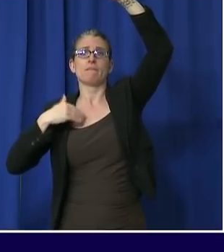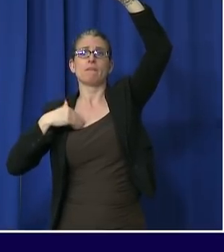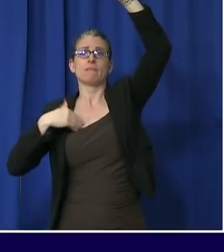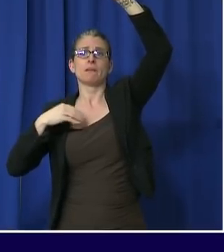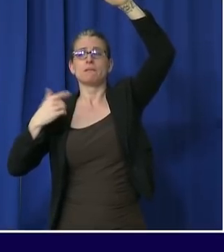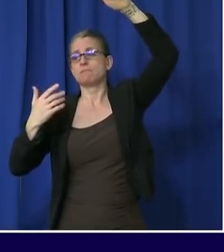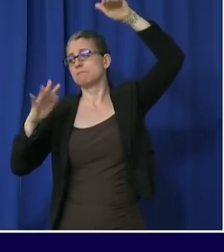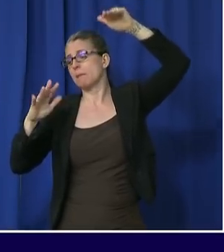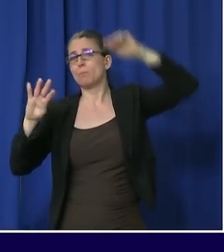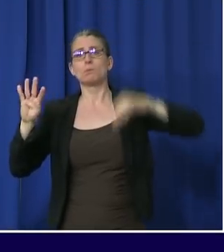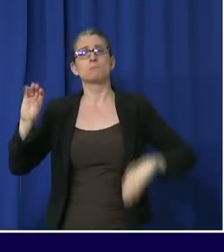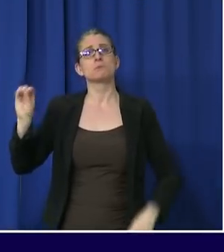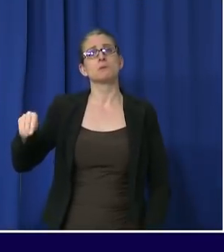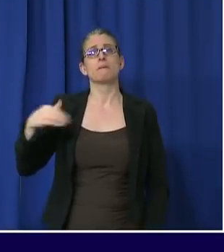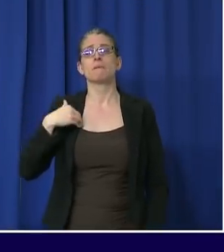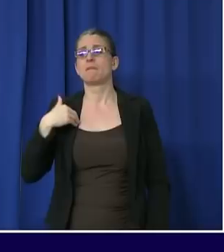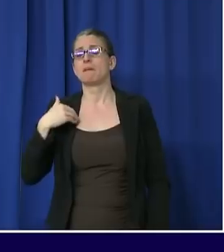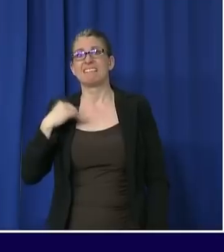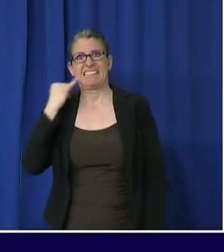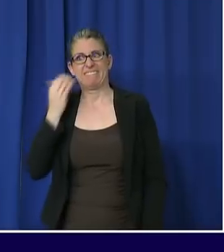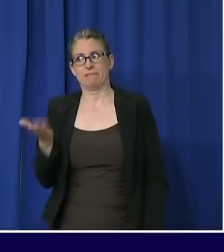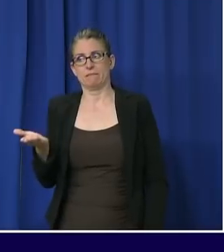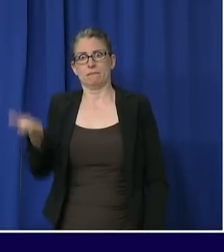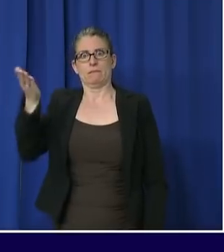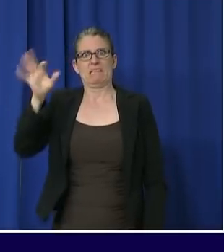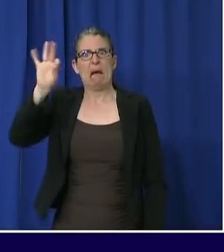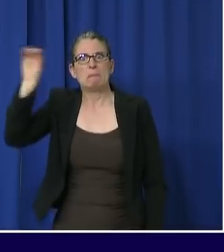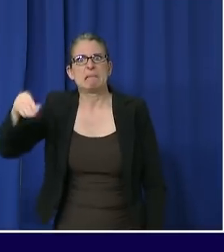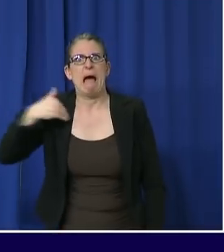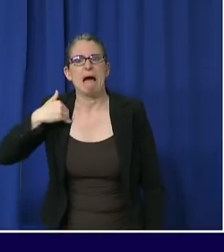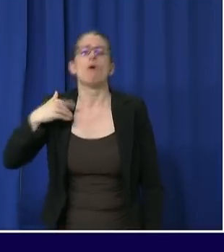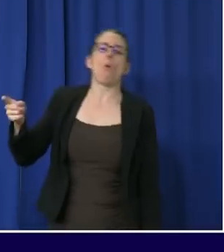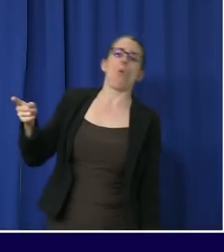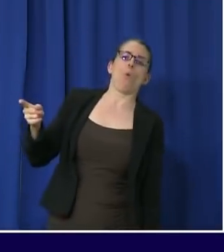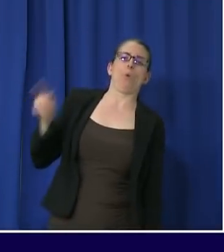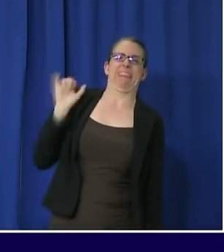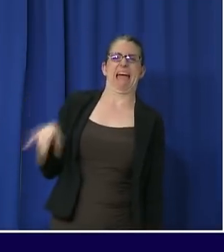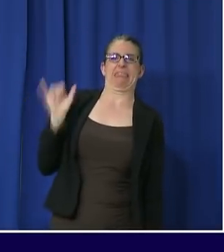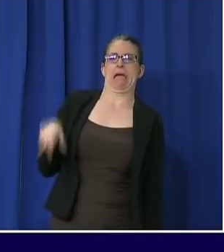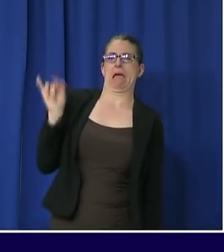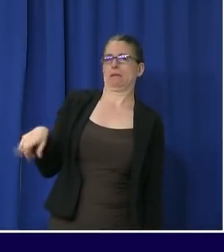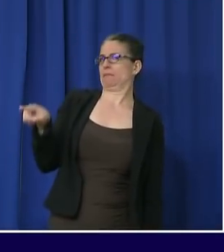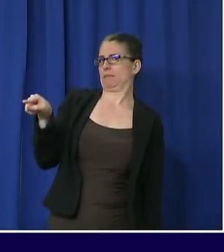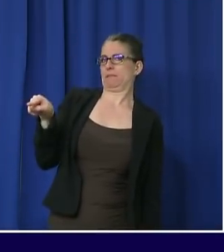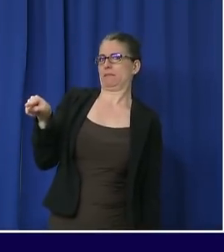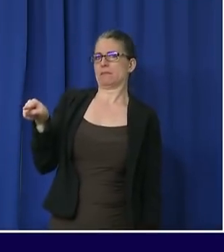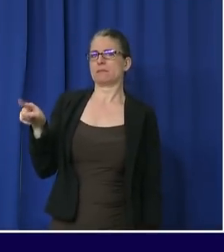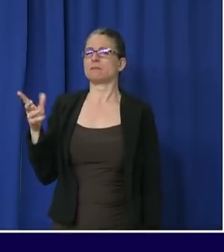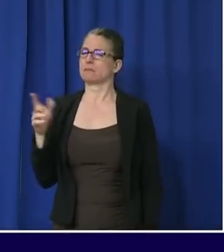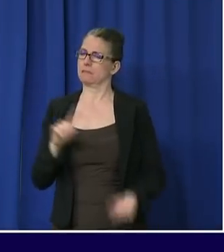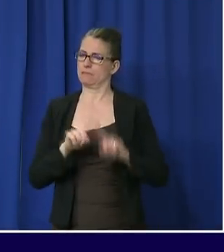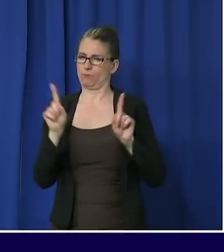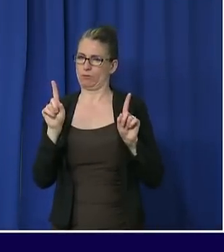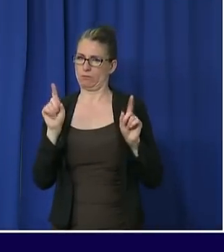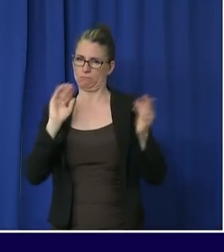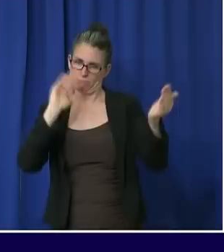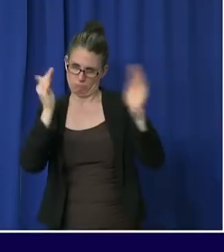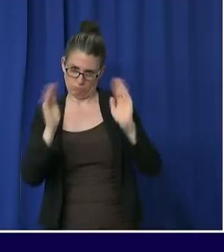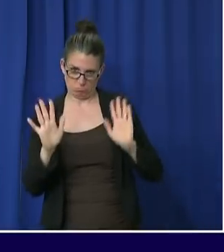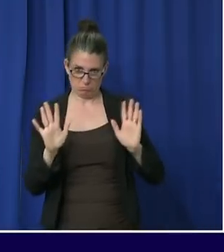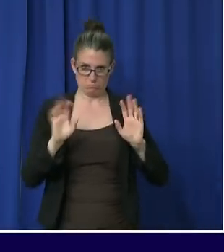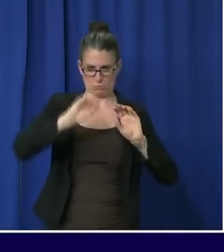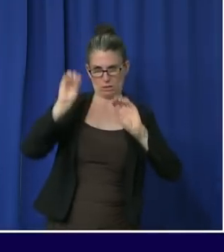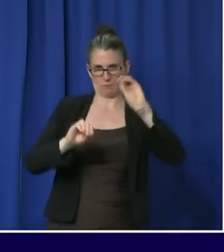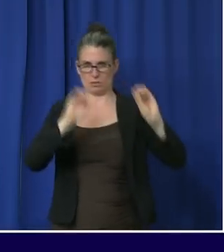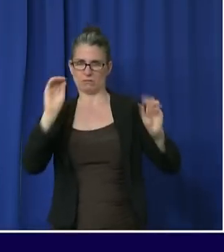more tests, we're finding a lot more cases for each test we do. That tells us a different epidemiological story. I'm